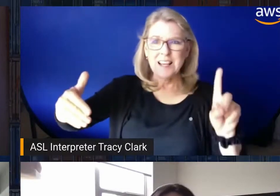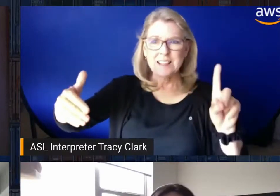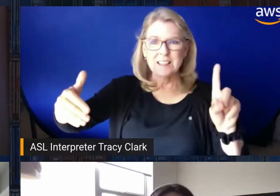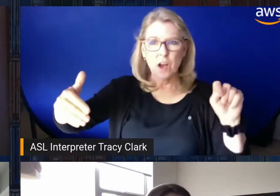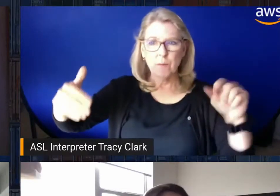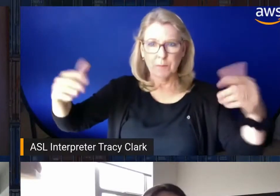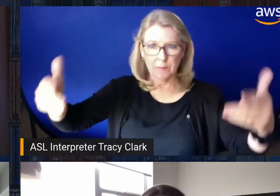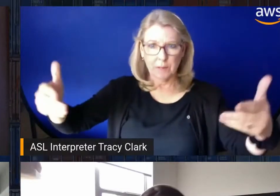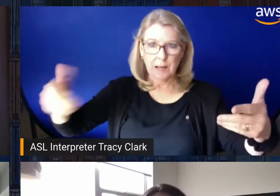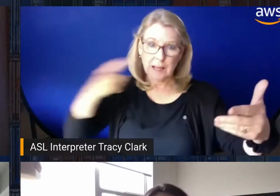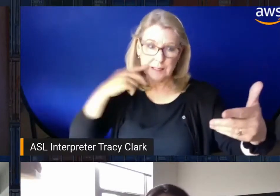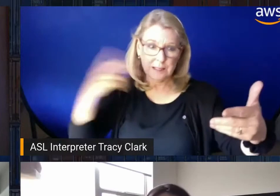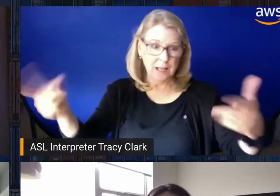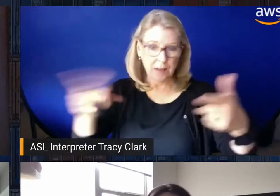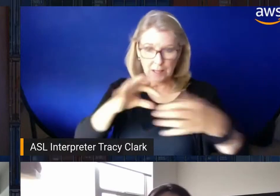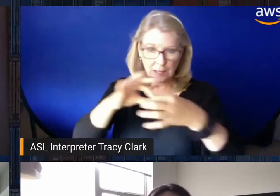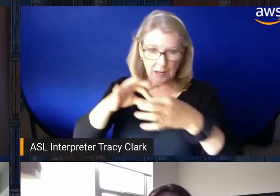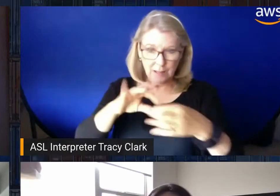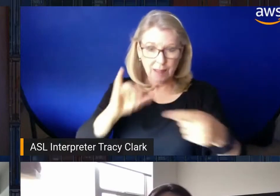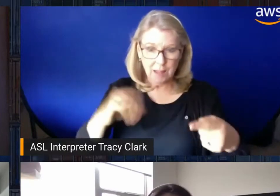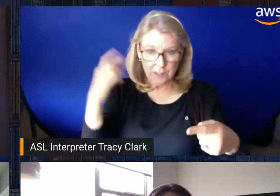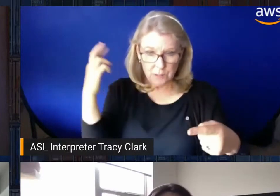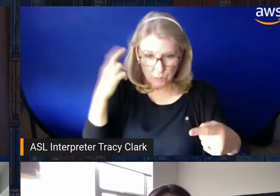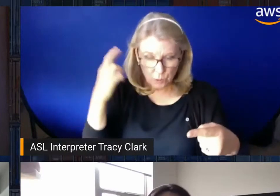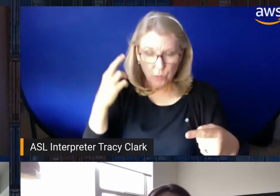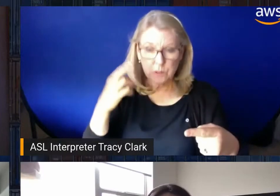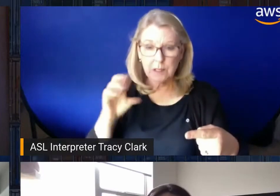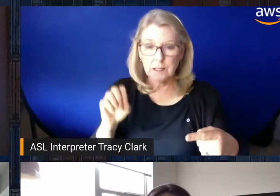for? Yep. You get it right. That's pretty amazing.